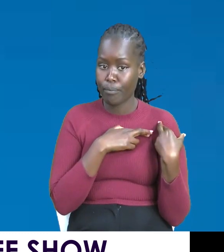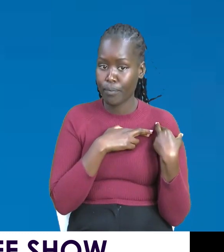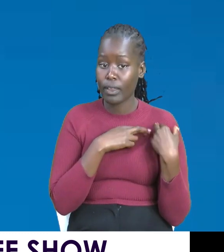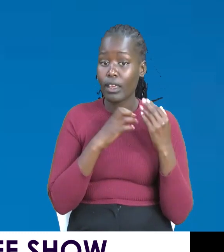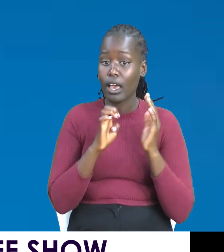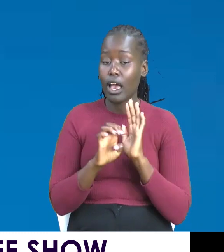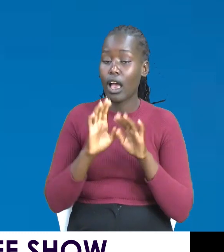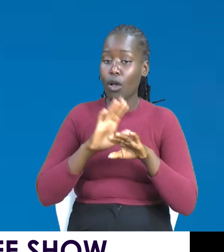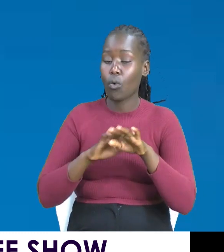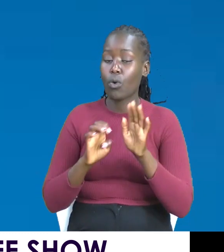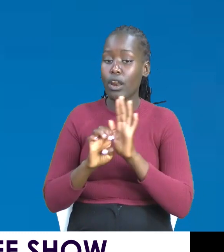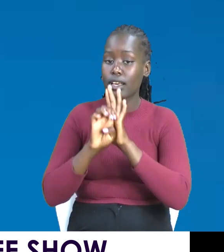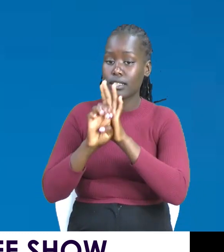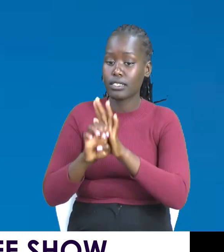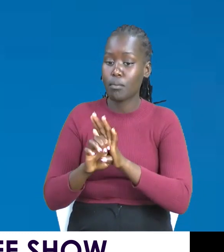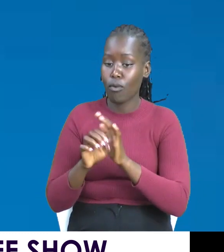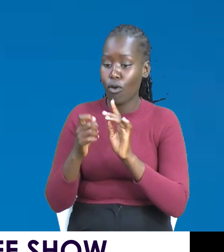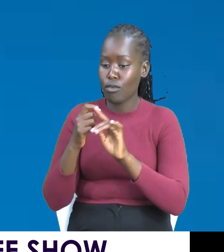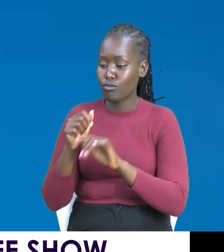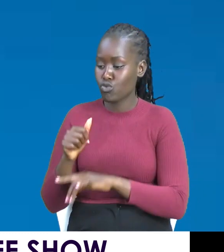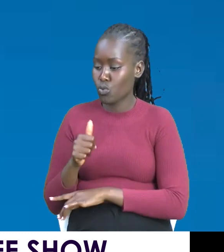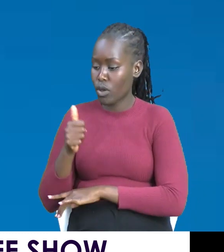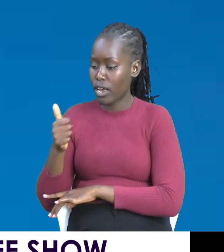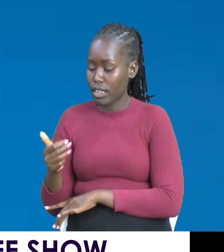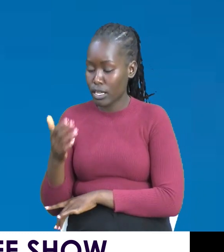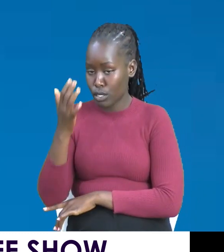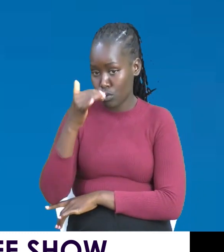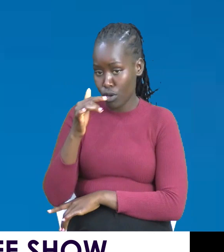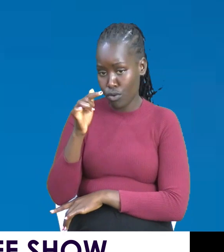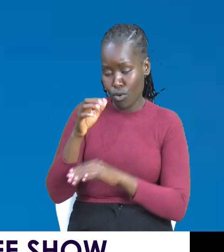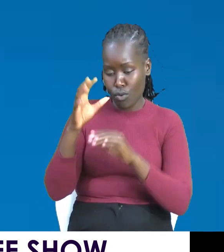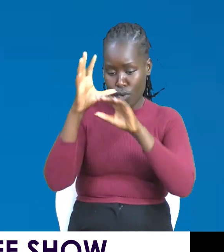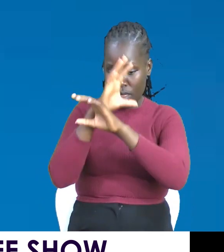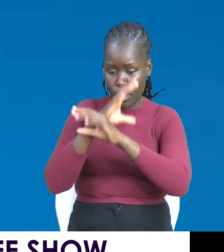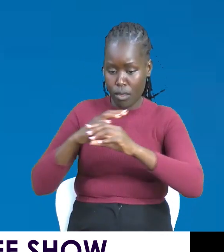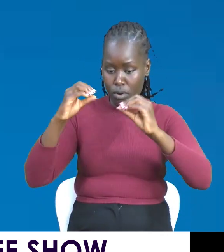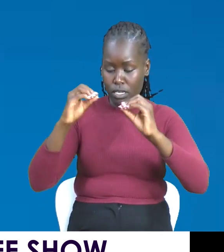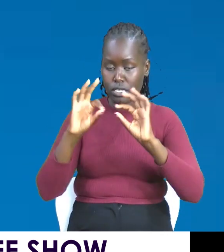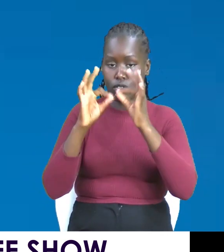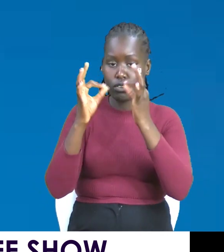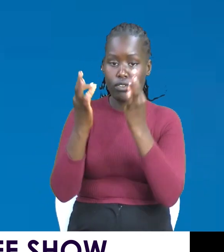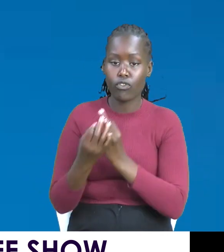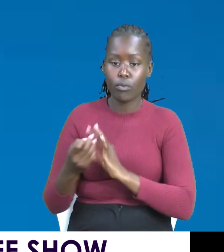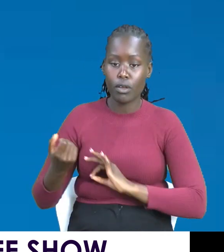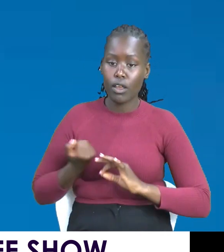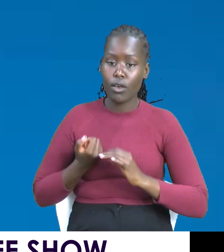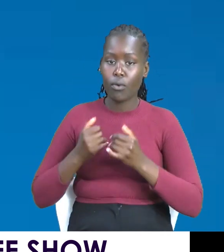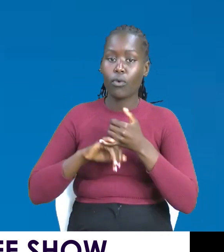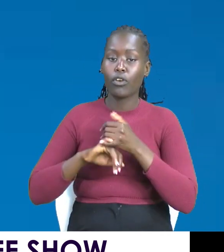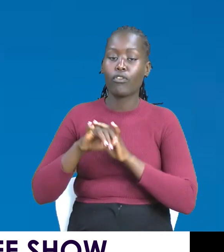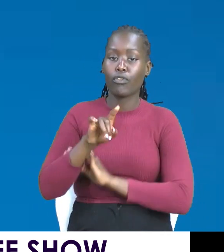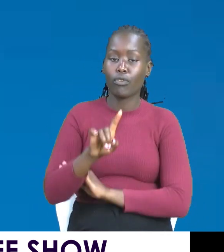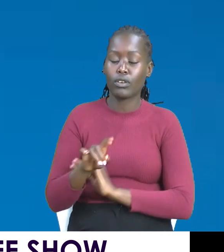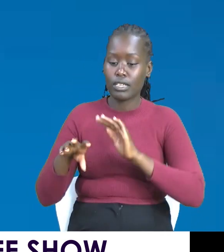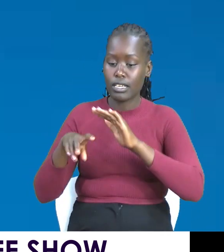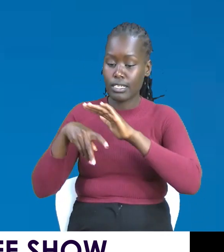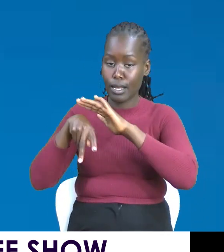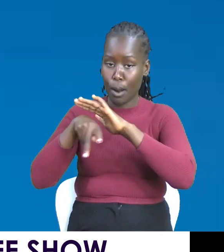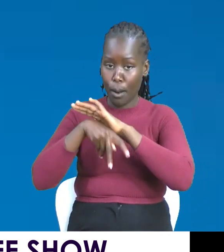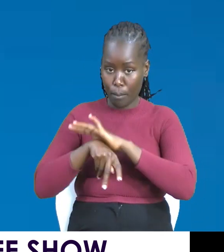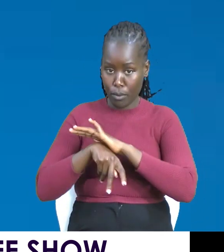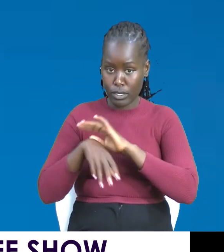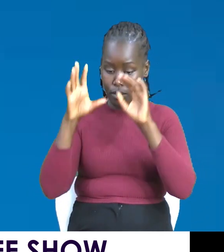you to read from you. Why? You are the president of the family. Your wife is the vice president.